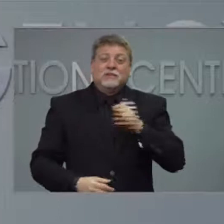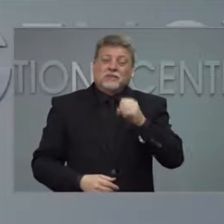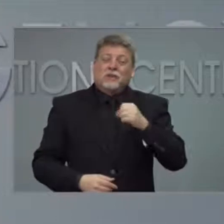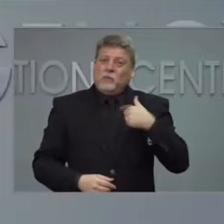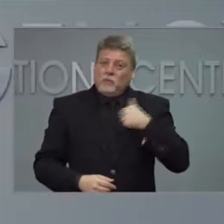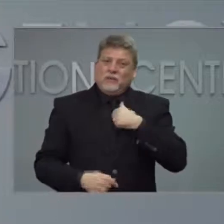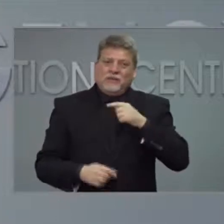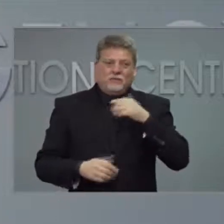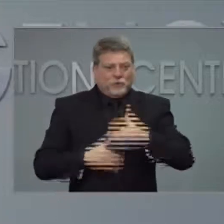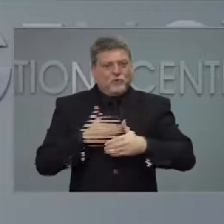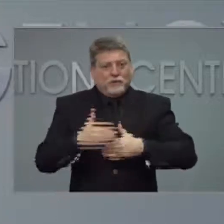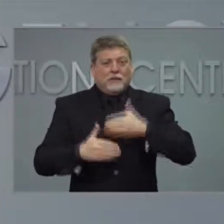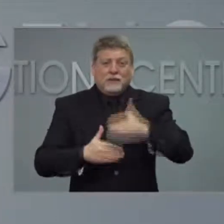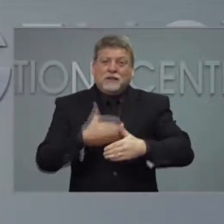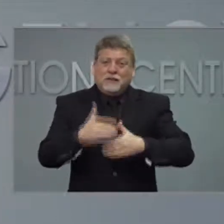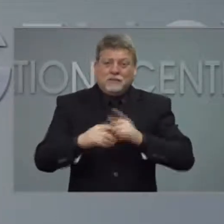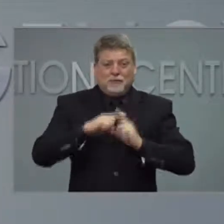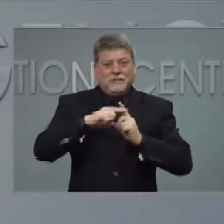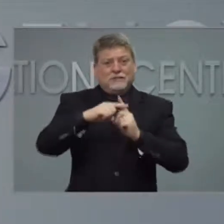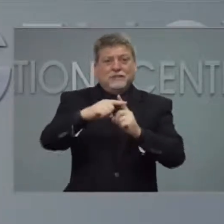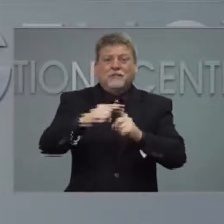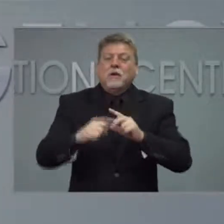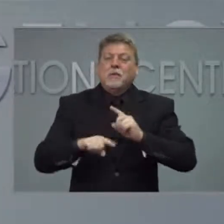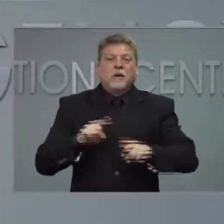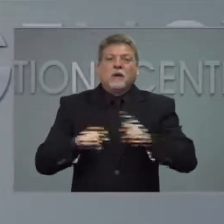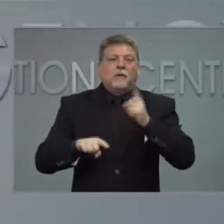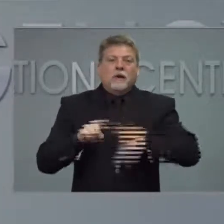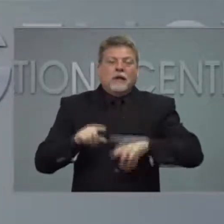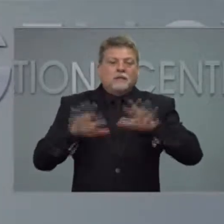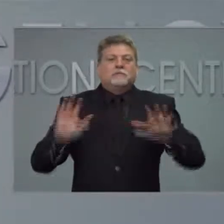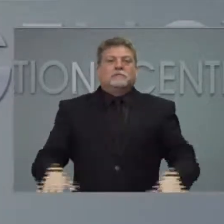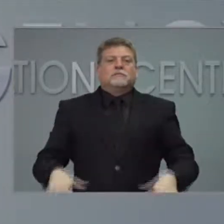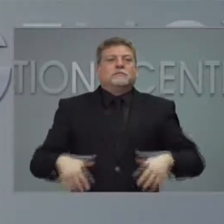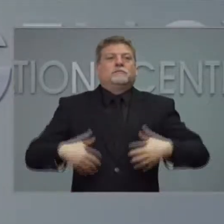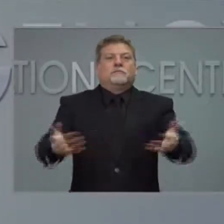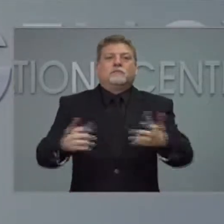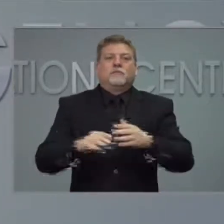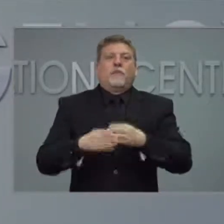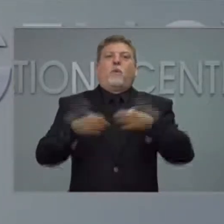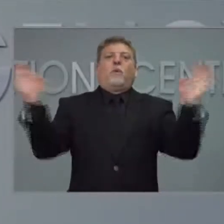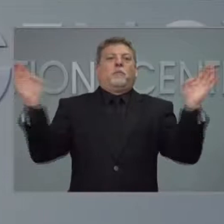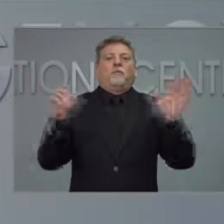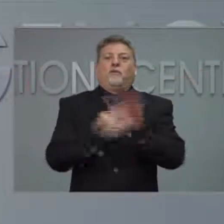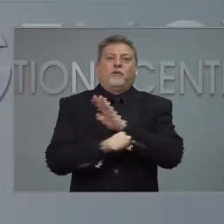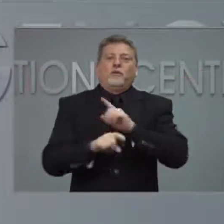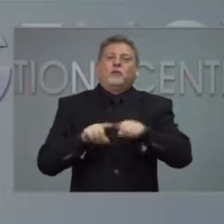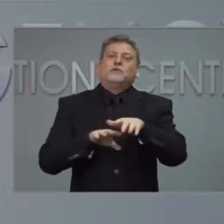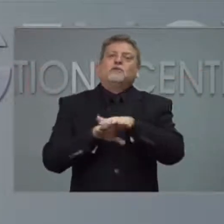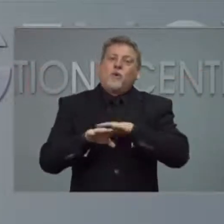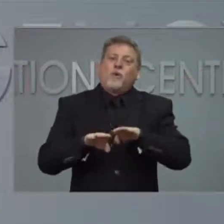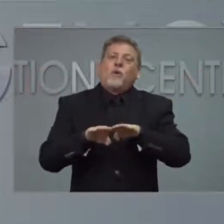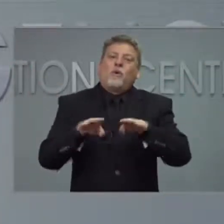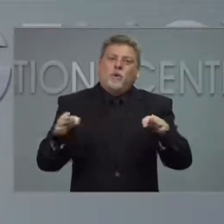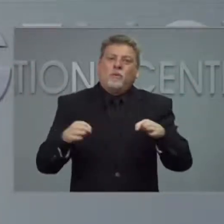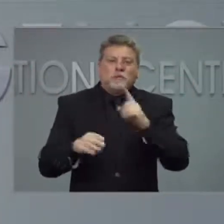certainly heading in the right direction. We cannot let our guard down as we do it, but I think these are the right steps forward. Thanks.